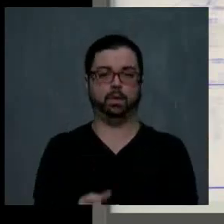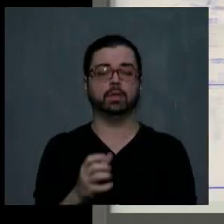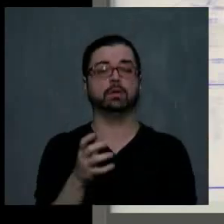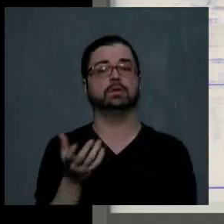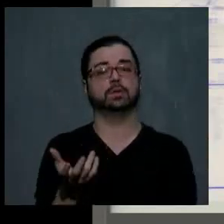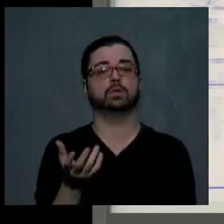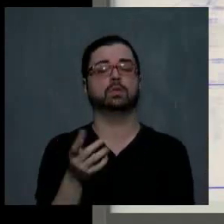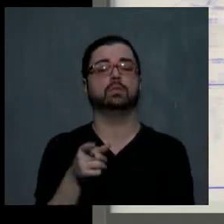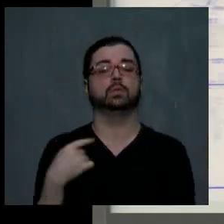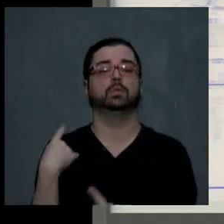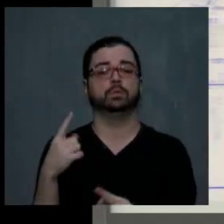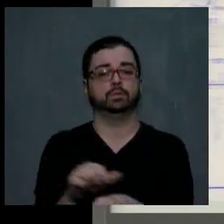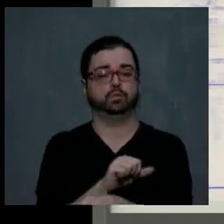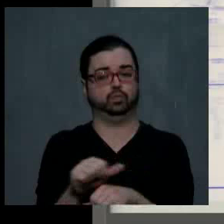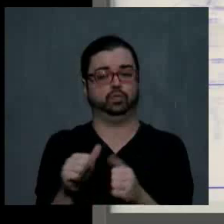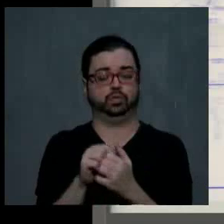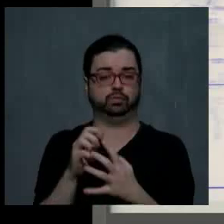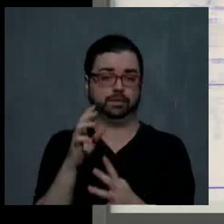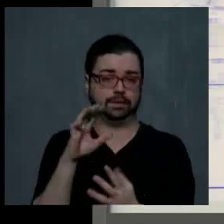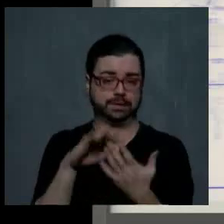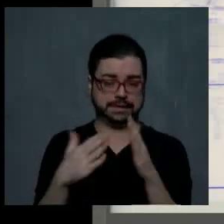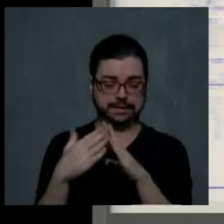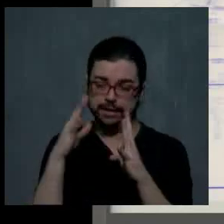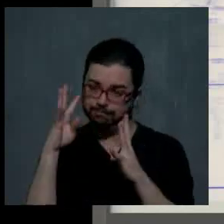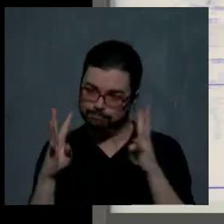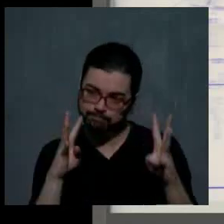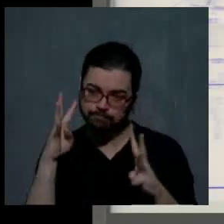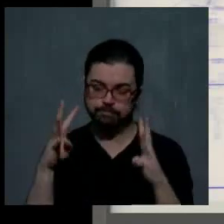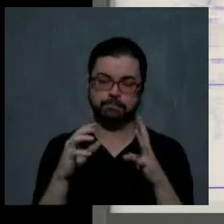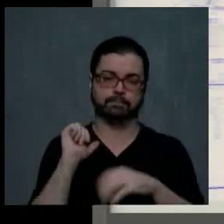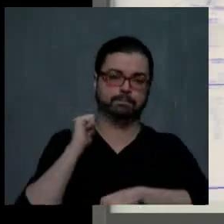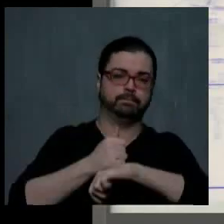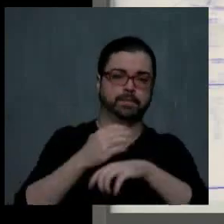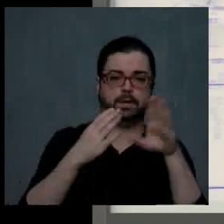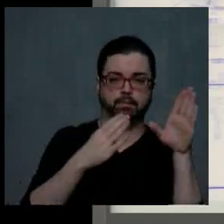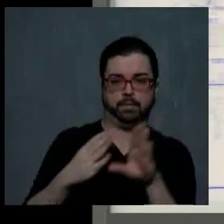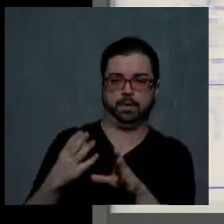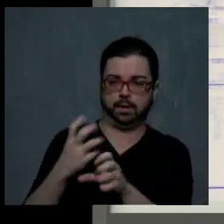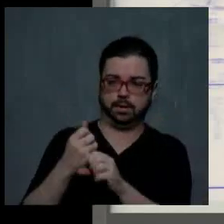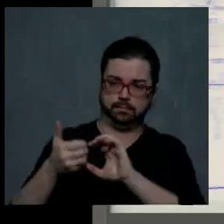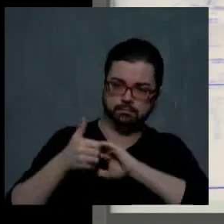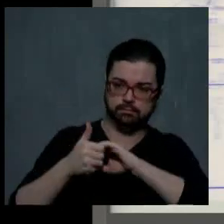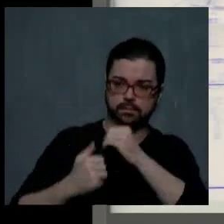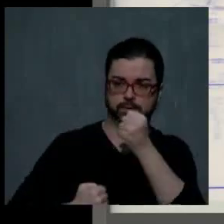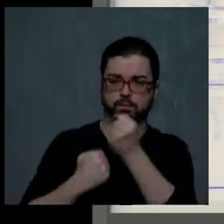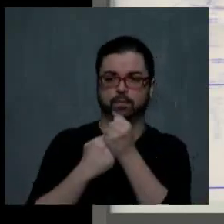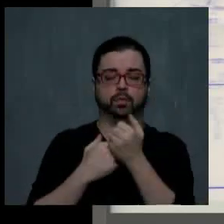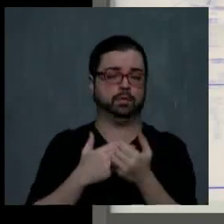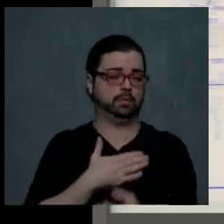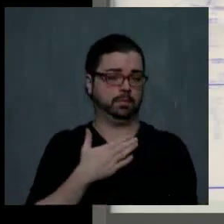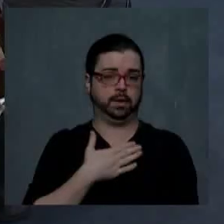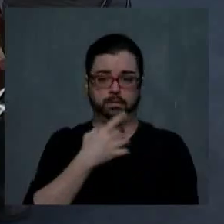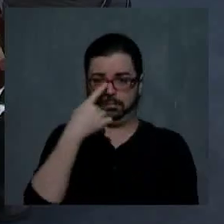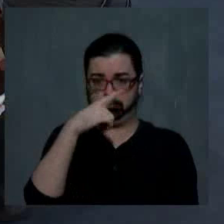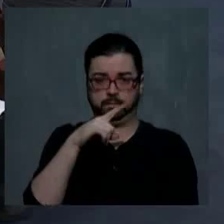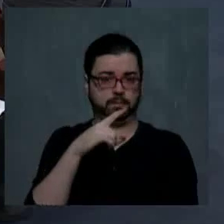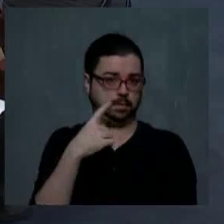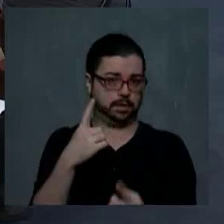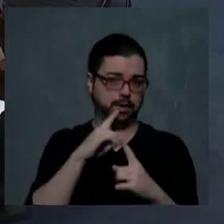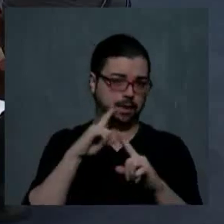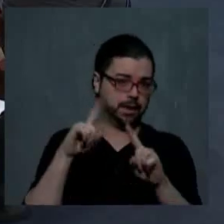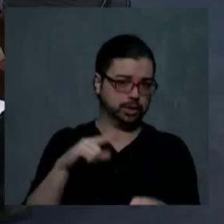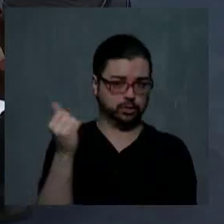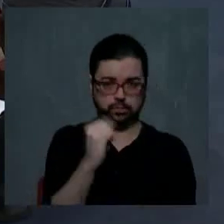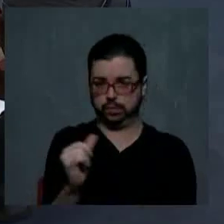But we've been working with the city to come up with a plan so that we could get their support, and I'd be happy to answer any questions that might come up or arise from